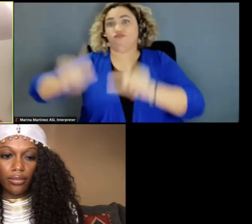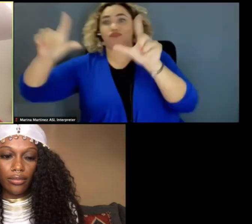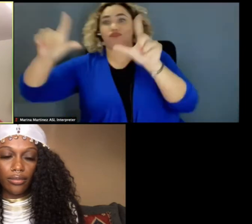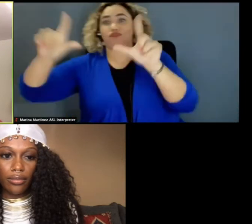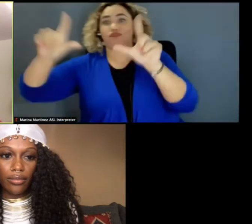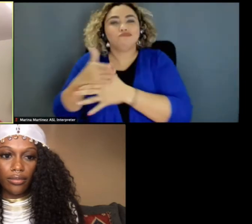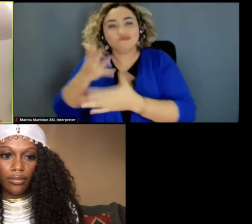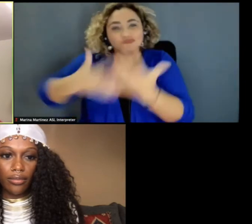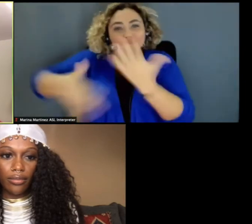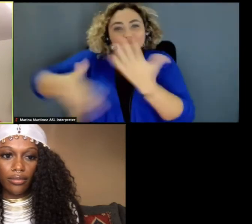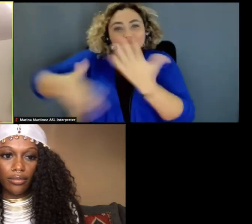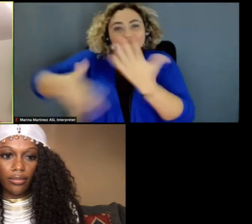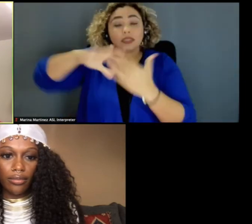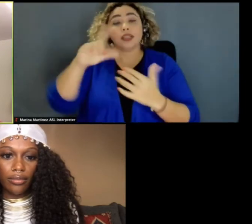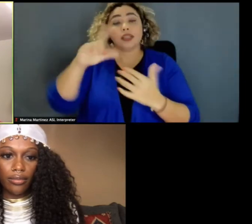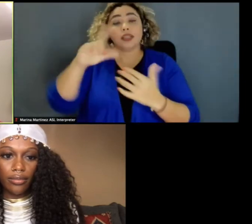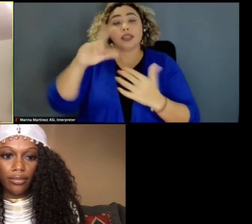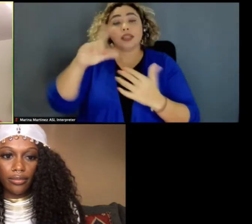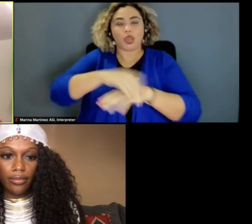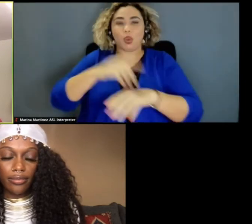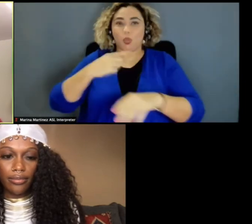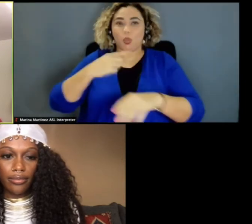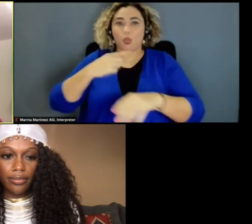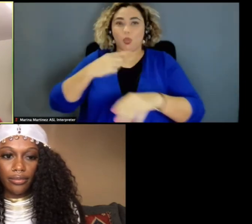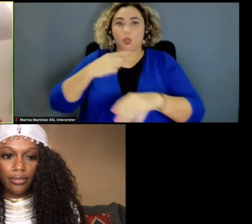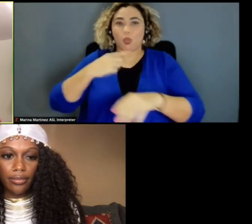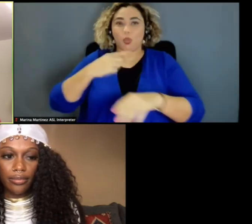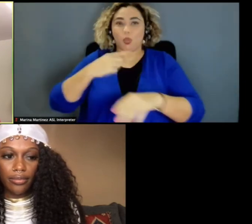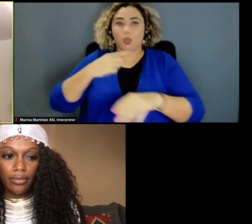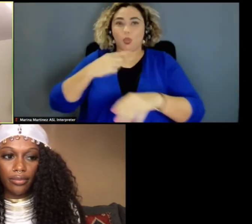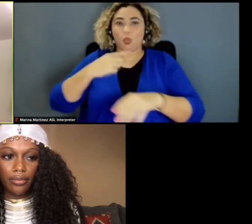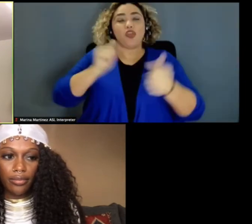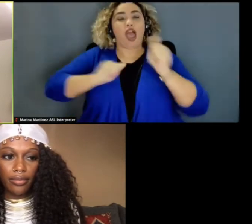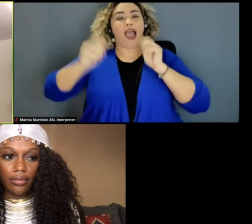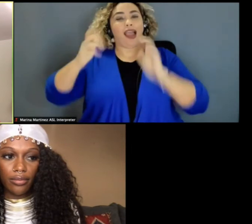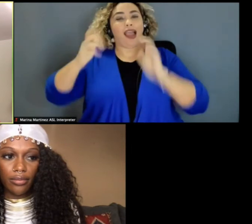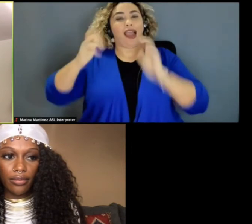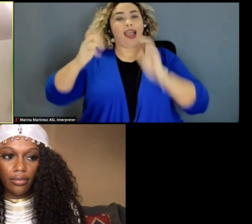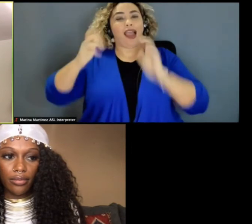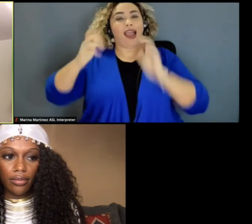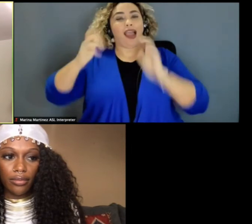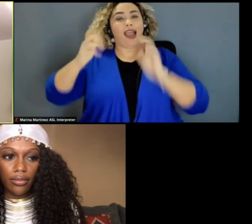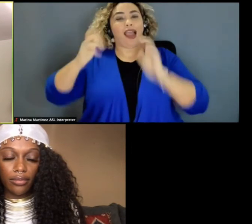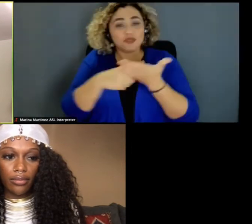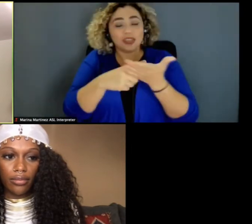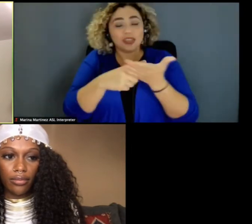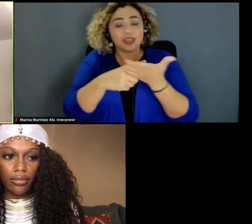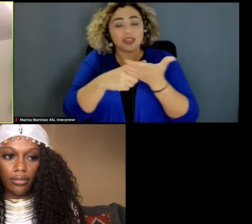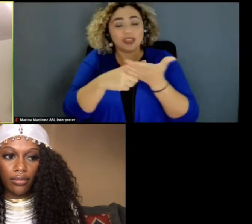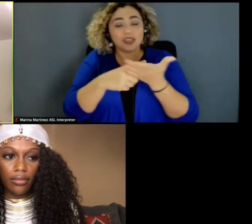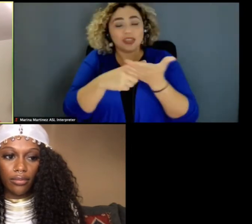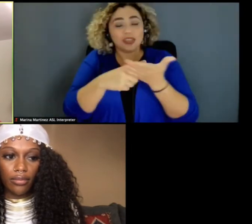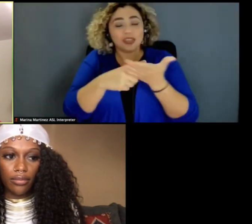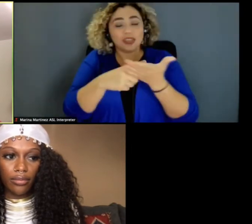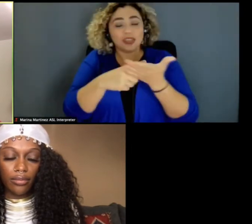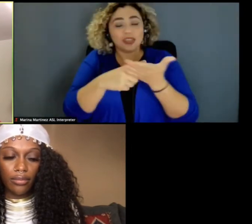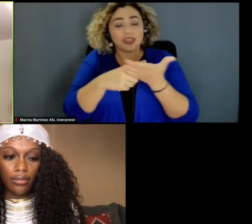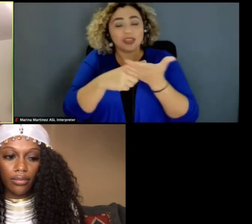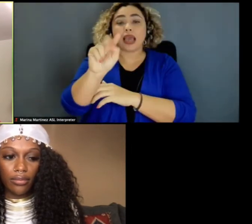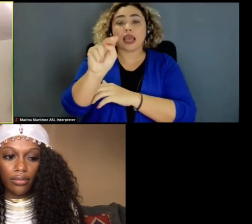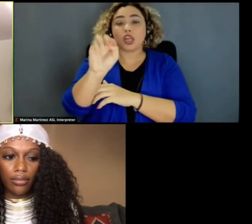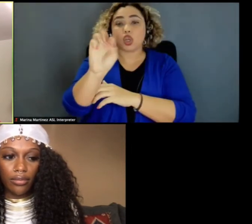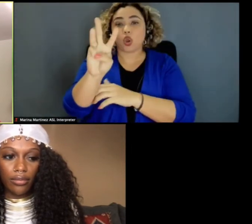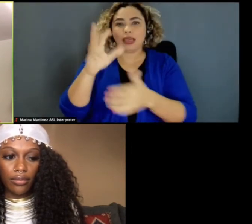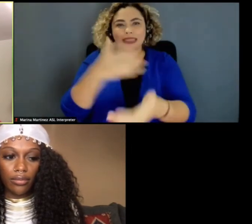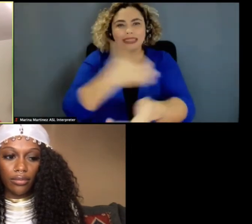we'll be joined by the artists who are participating in this conversation. Again, thank you so much for joining us in the cloud for Act Now, Decolonize